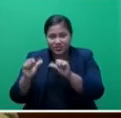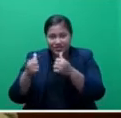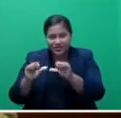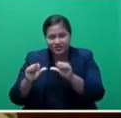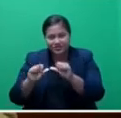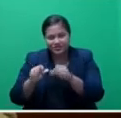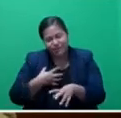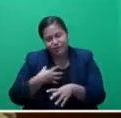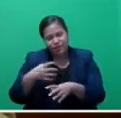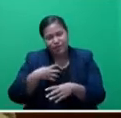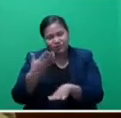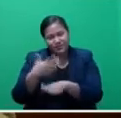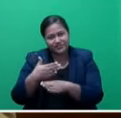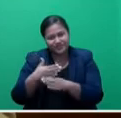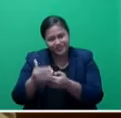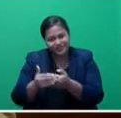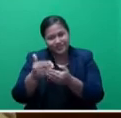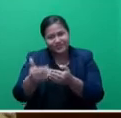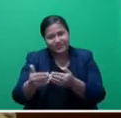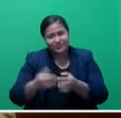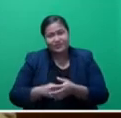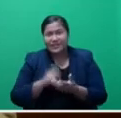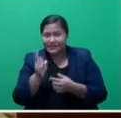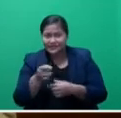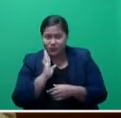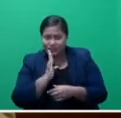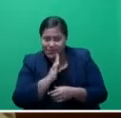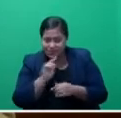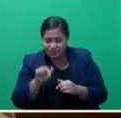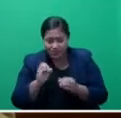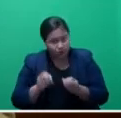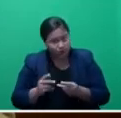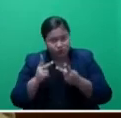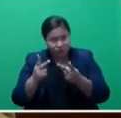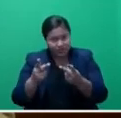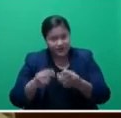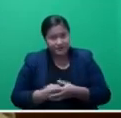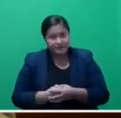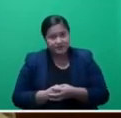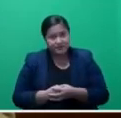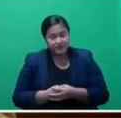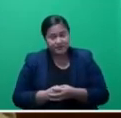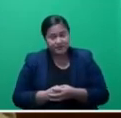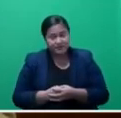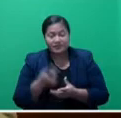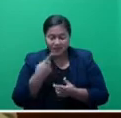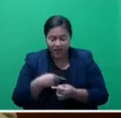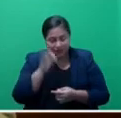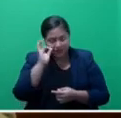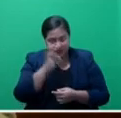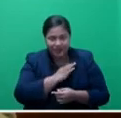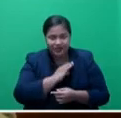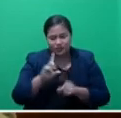mile. If we miss or deny ourselves this opportunity, I believe we are doing a great disservice